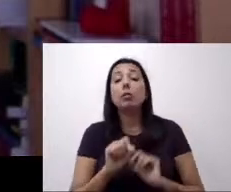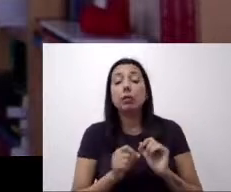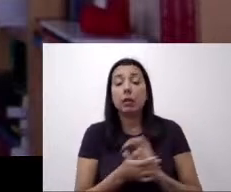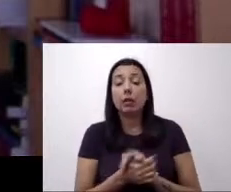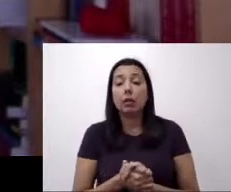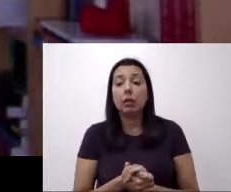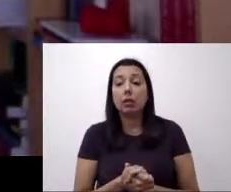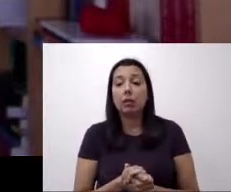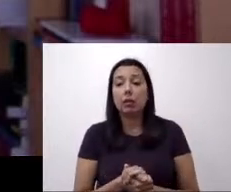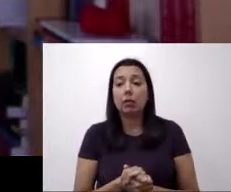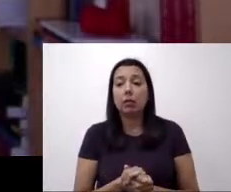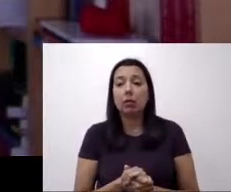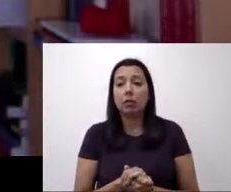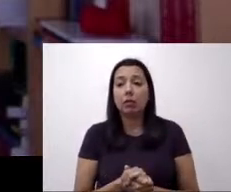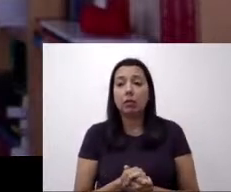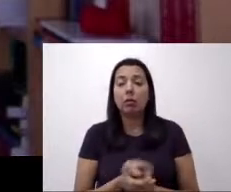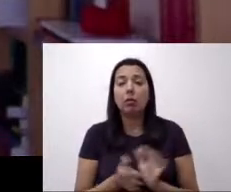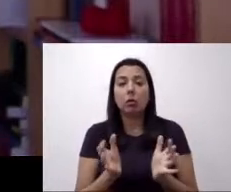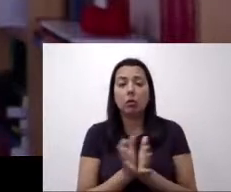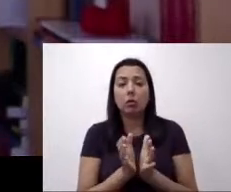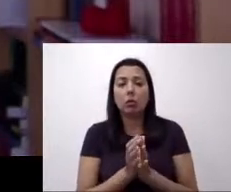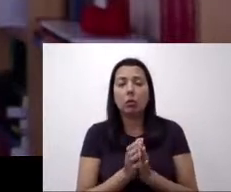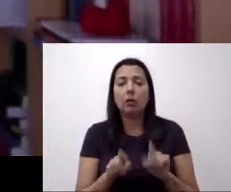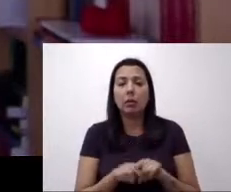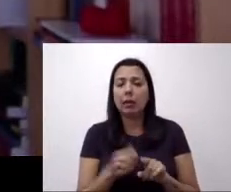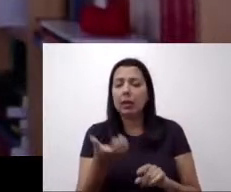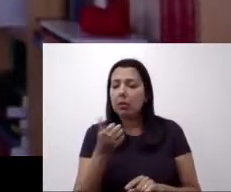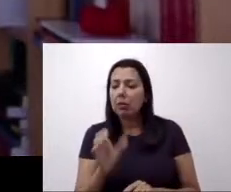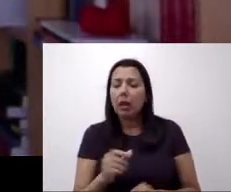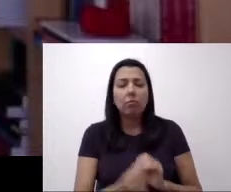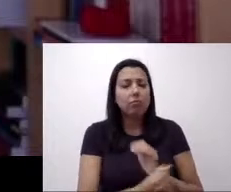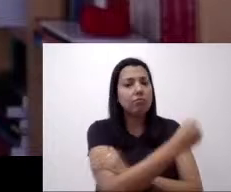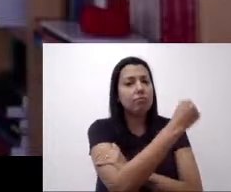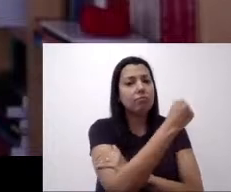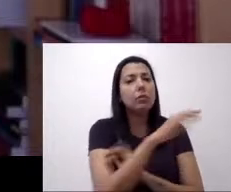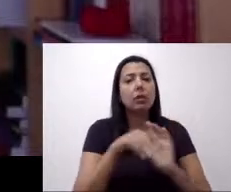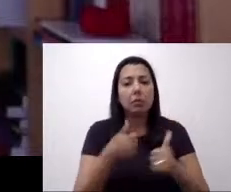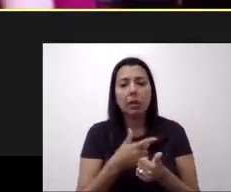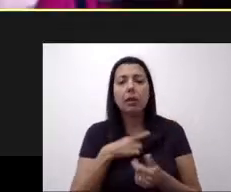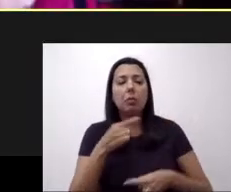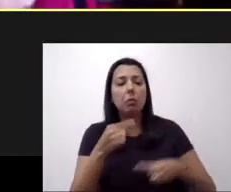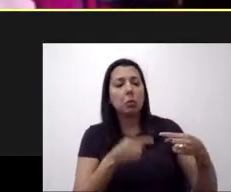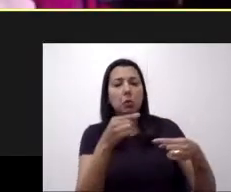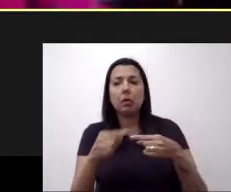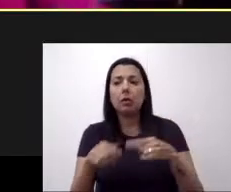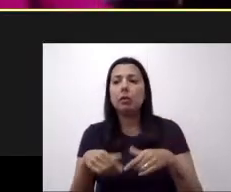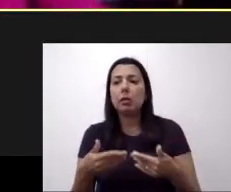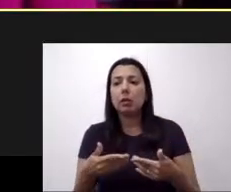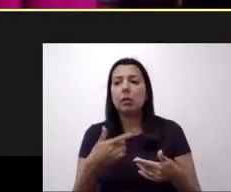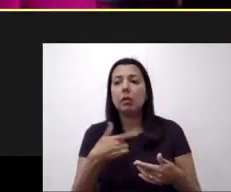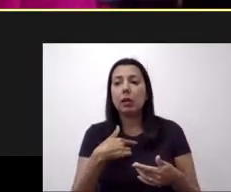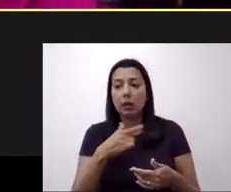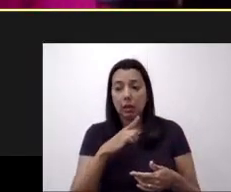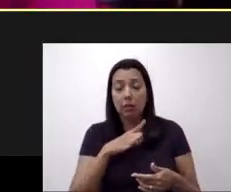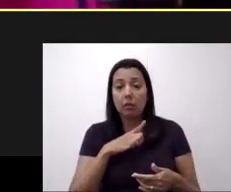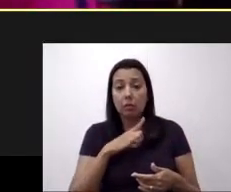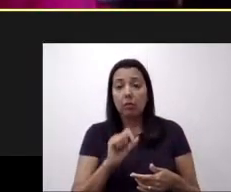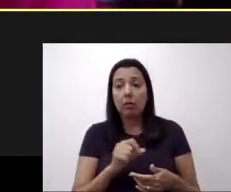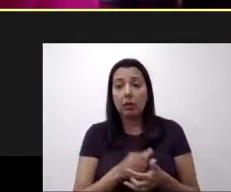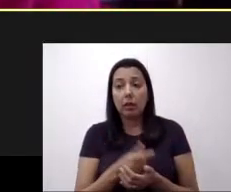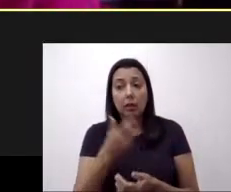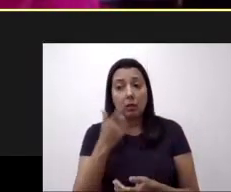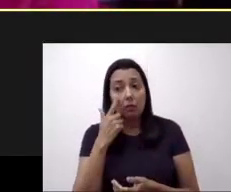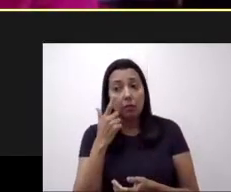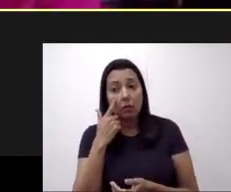groups and political discourse? Yeah. I have seen the question, how can gender-based